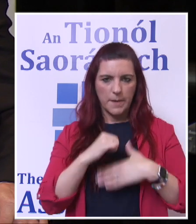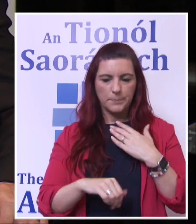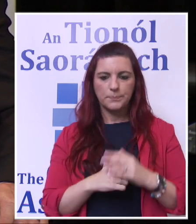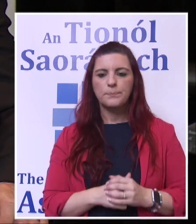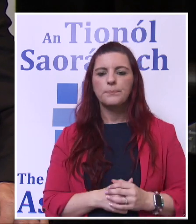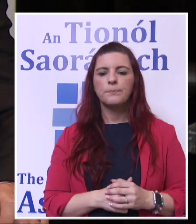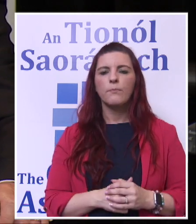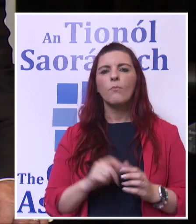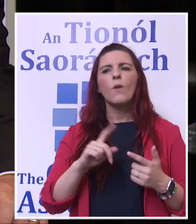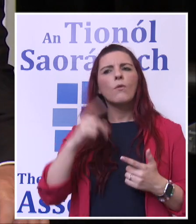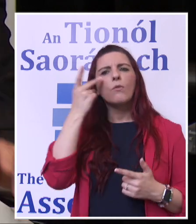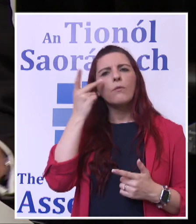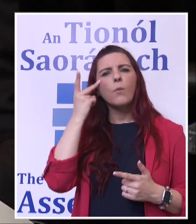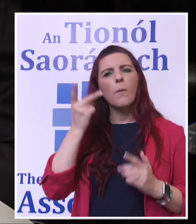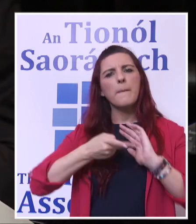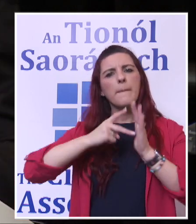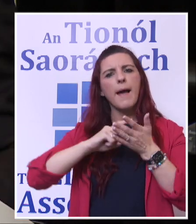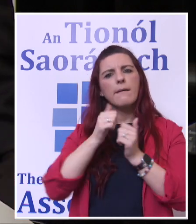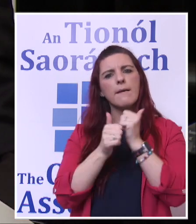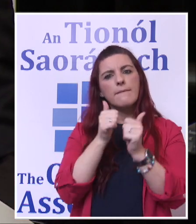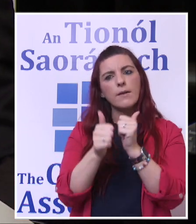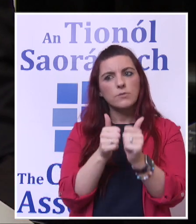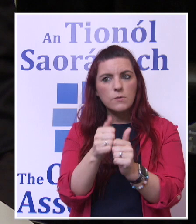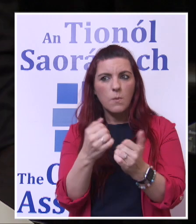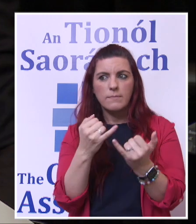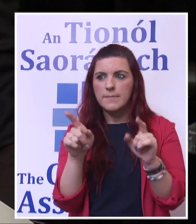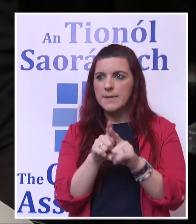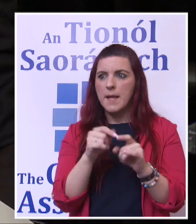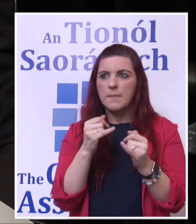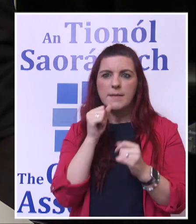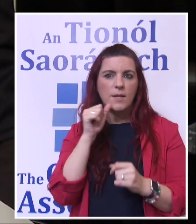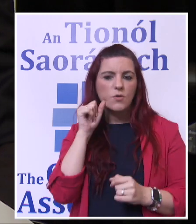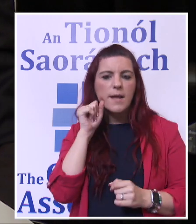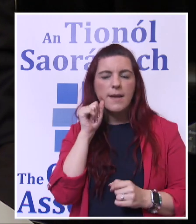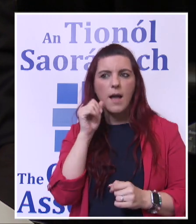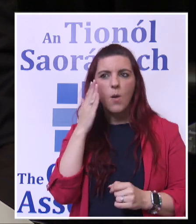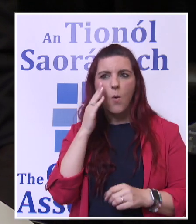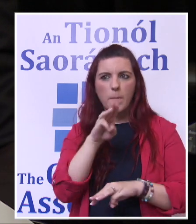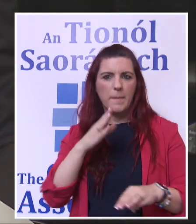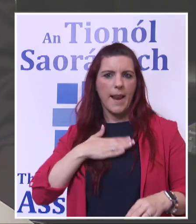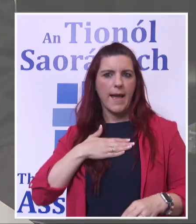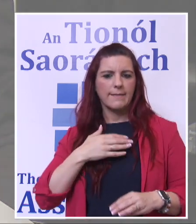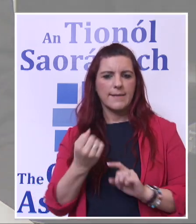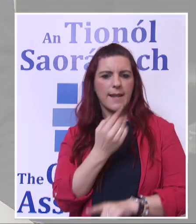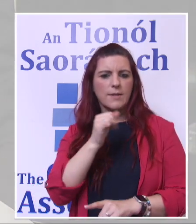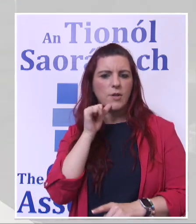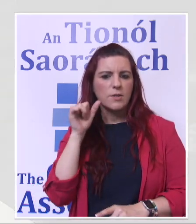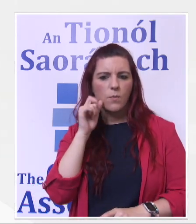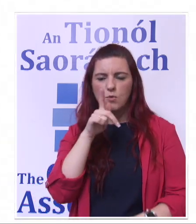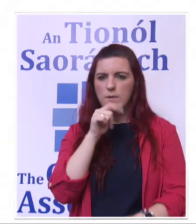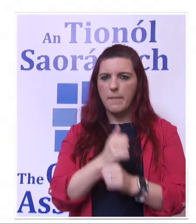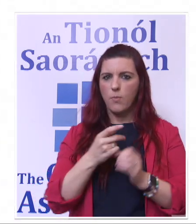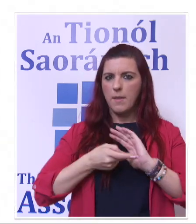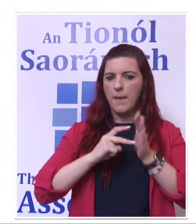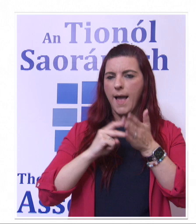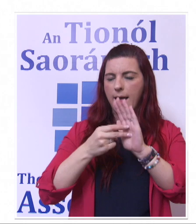Recapping on our plan of action, again, people that liked that slide yesterday, so and asked for to just remind ourselves what our journey is to the apex